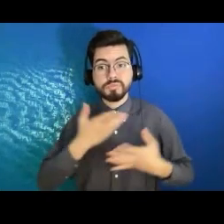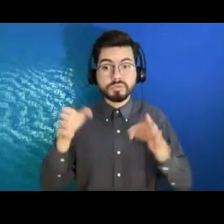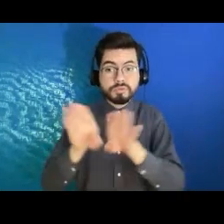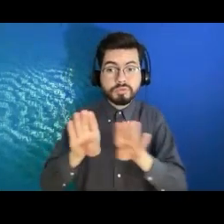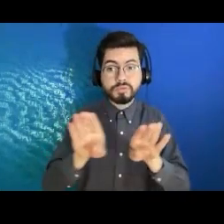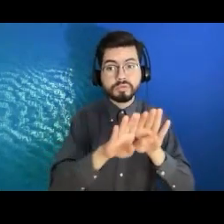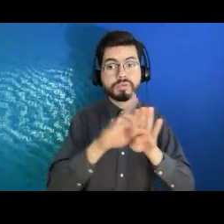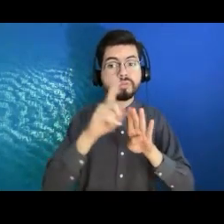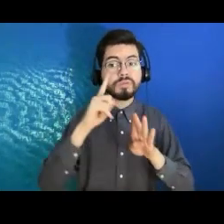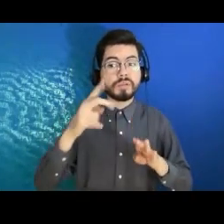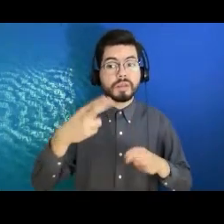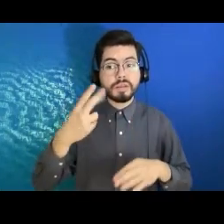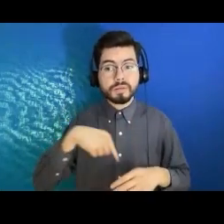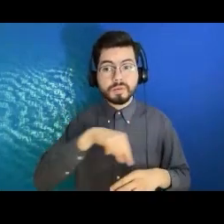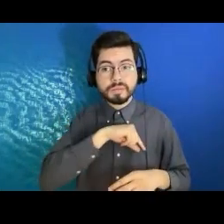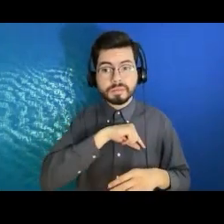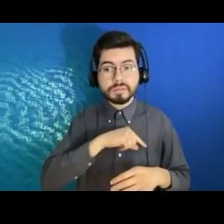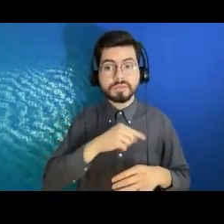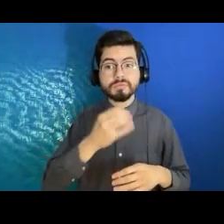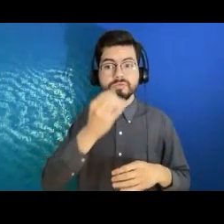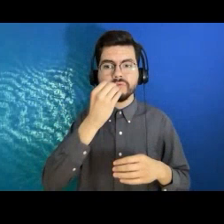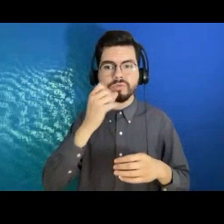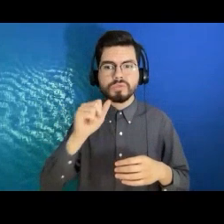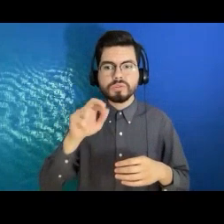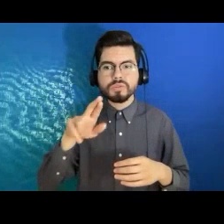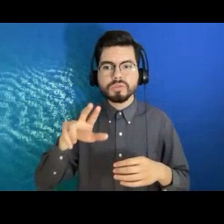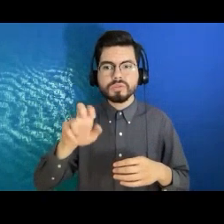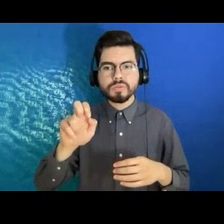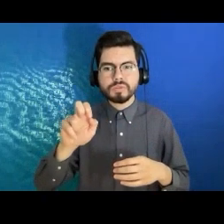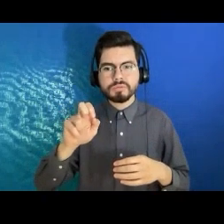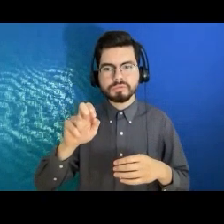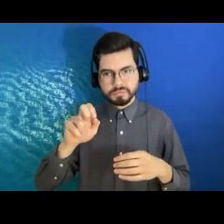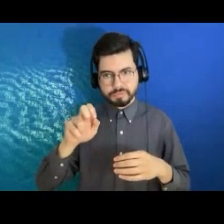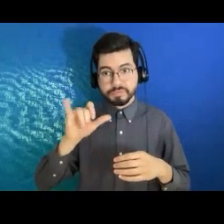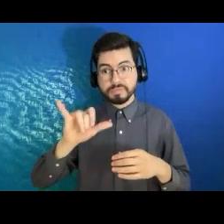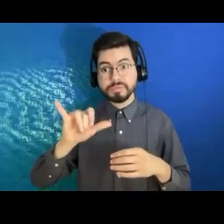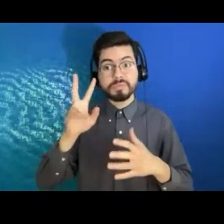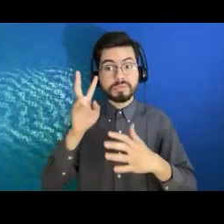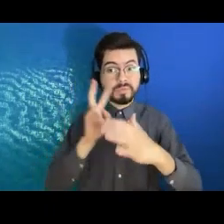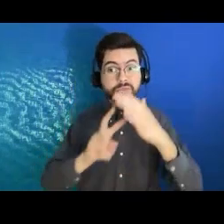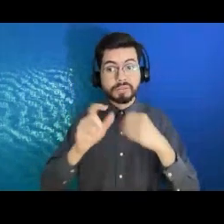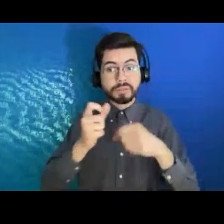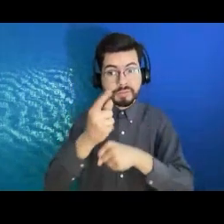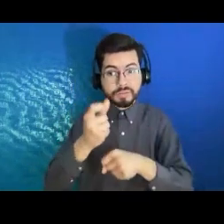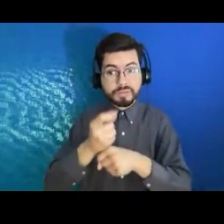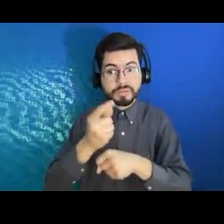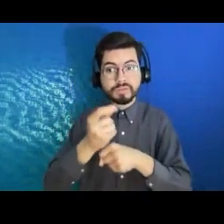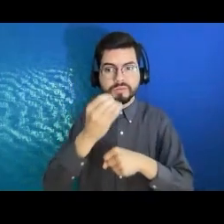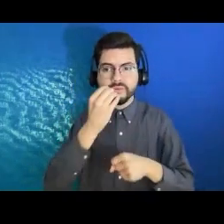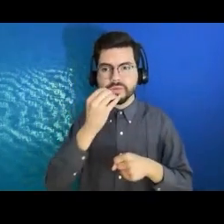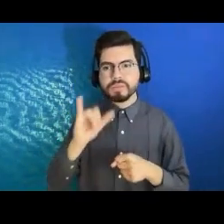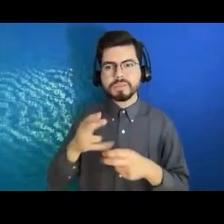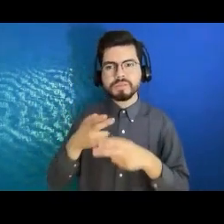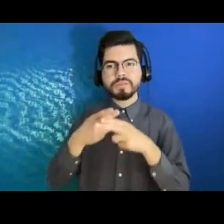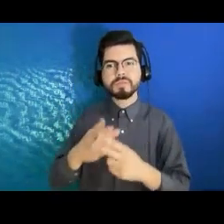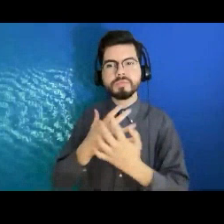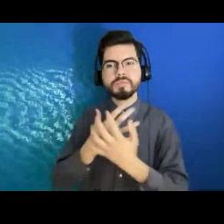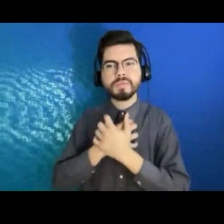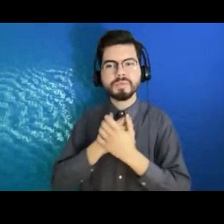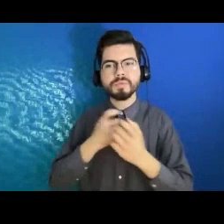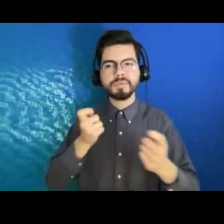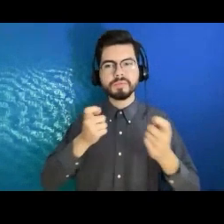food source, where bear activity is predictable from year to year. We call those bear management areas. And so those are